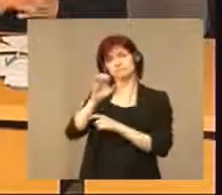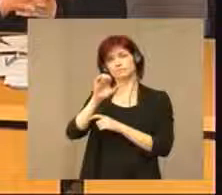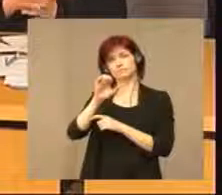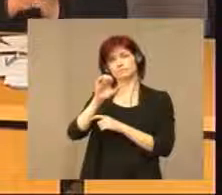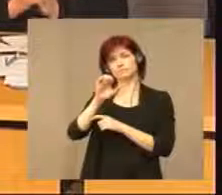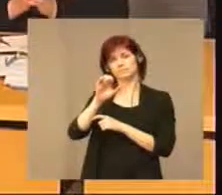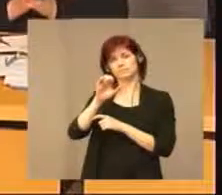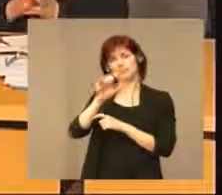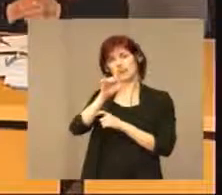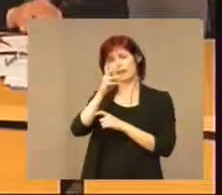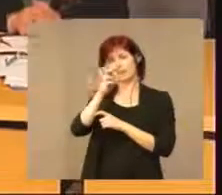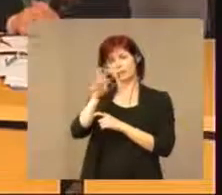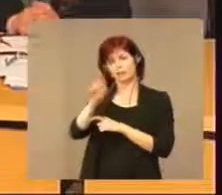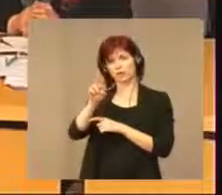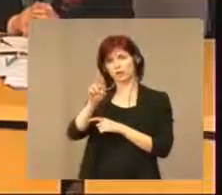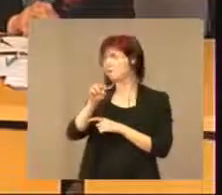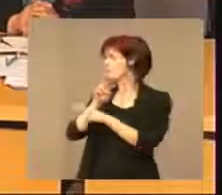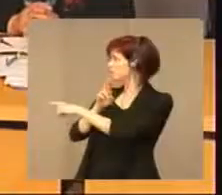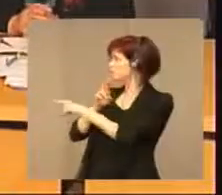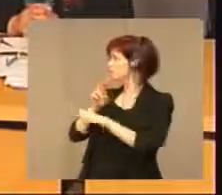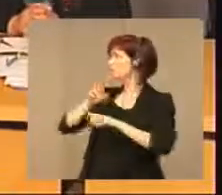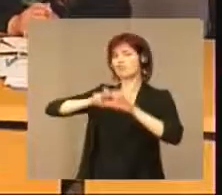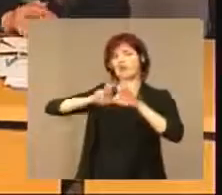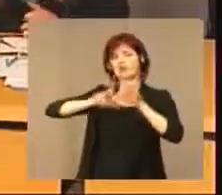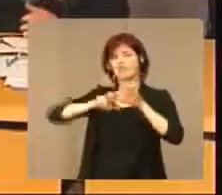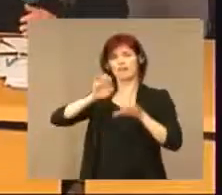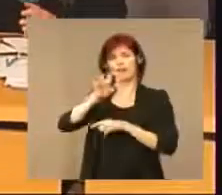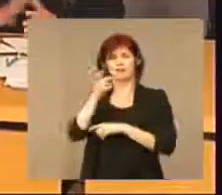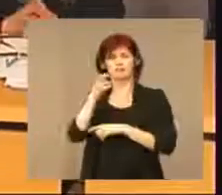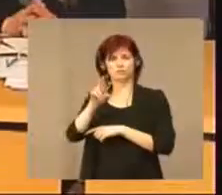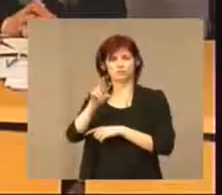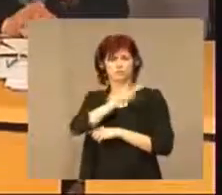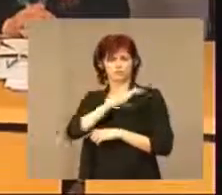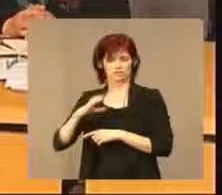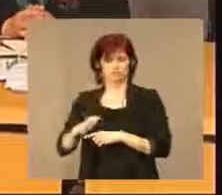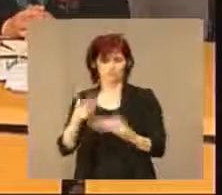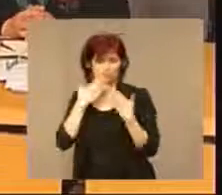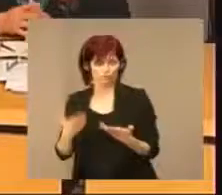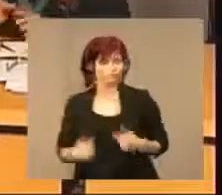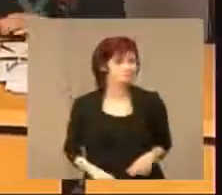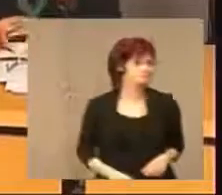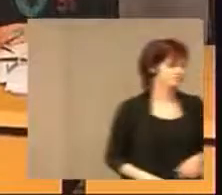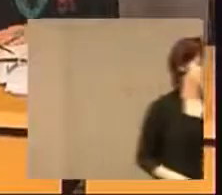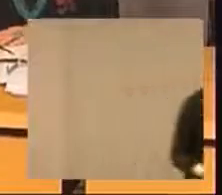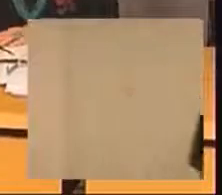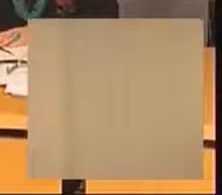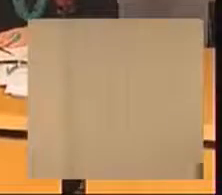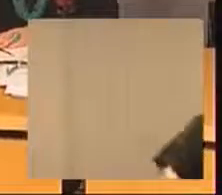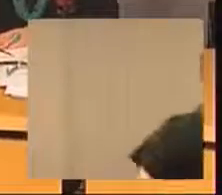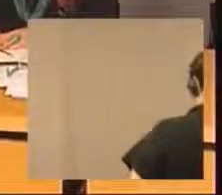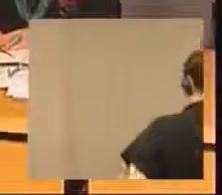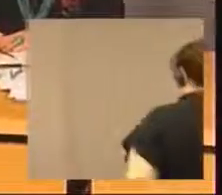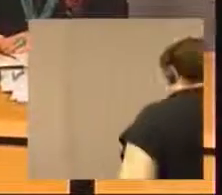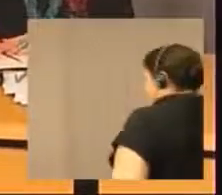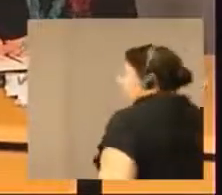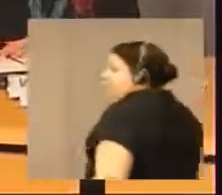Elmer Crushane, who is chair of the AFN Elders Council. Thank you very much, Doctor. Thank you for inviting me